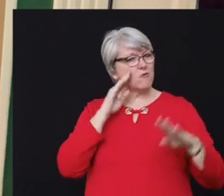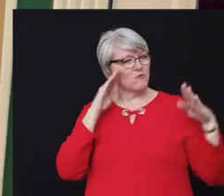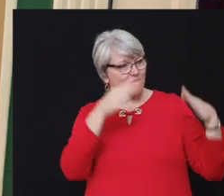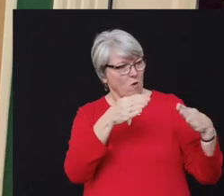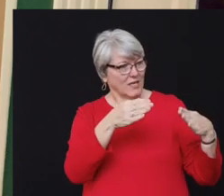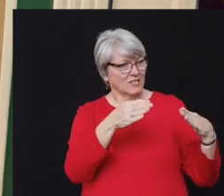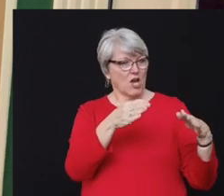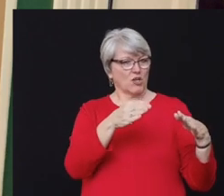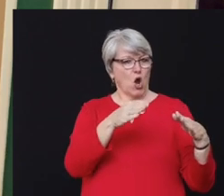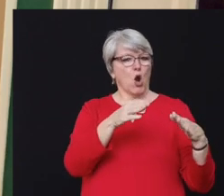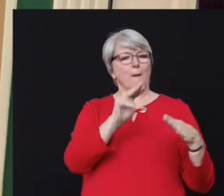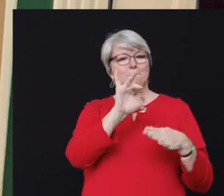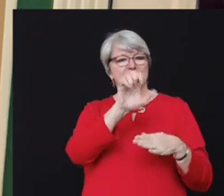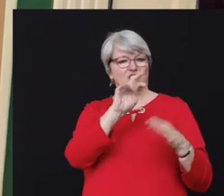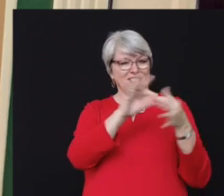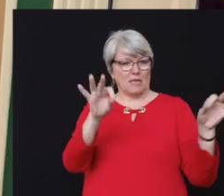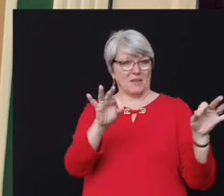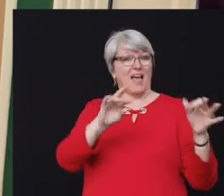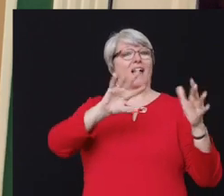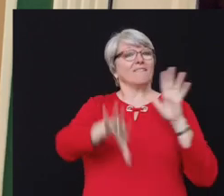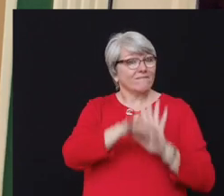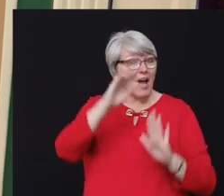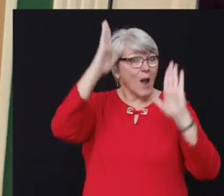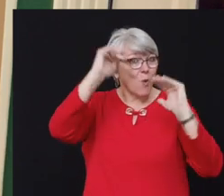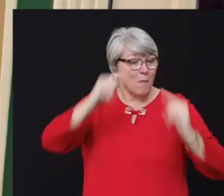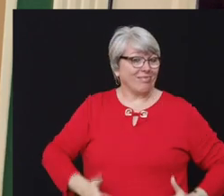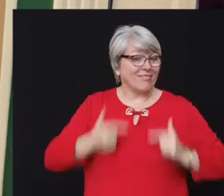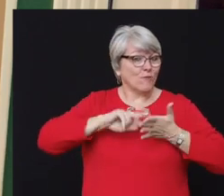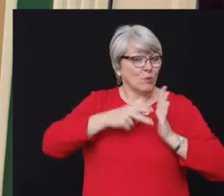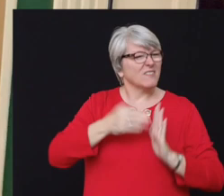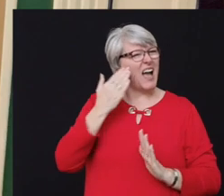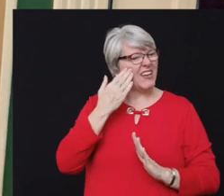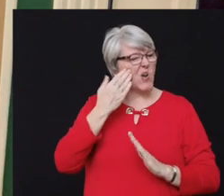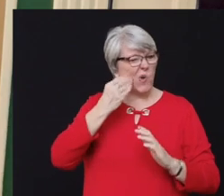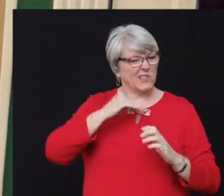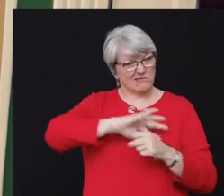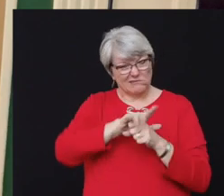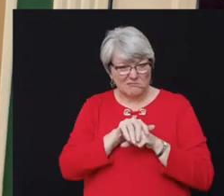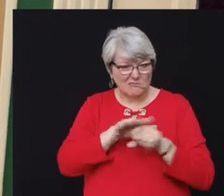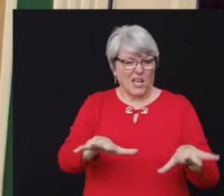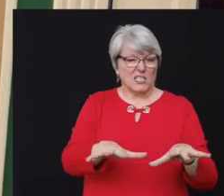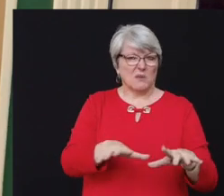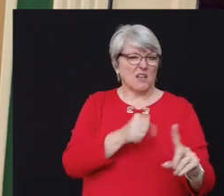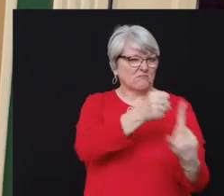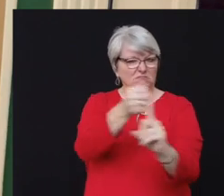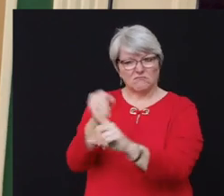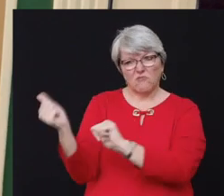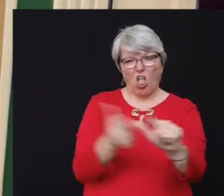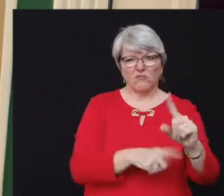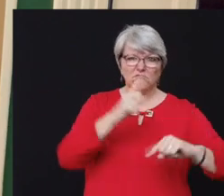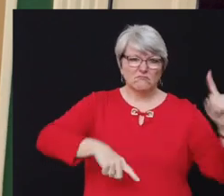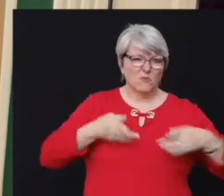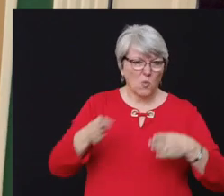on our mission statement, find hope and live with purpose. I know this pandemic has affected all of us in many ways, and it is